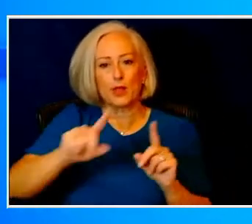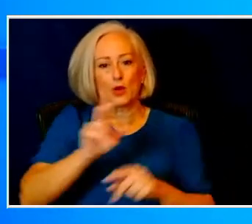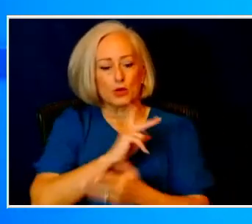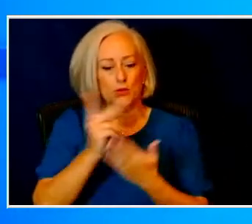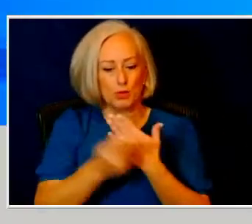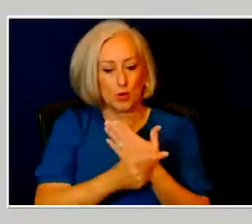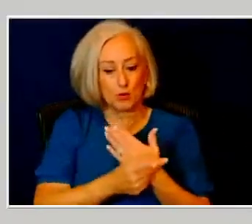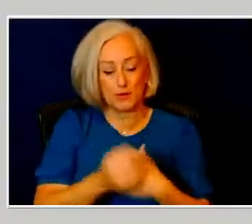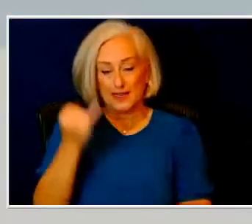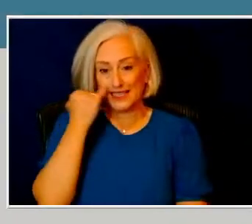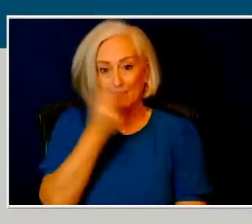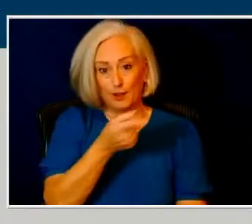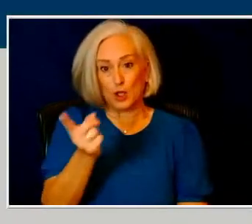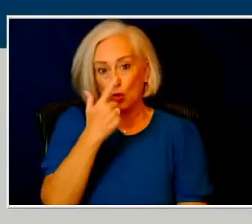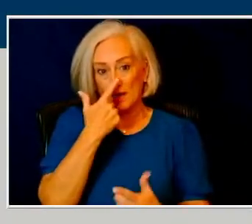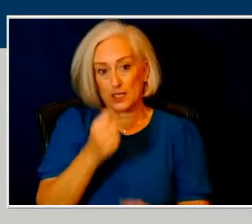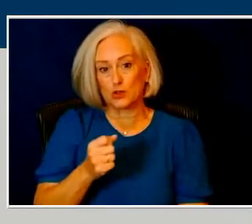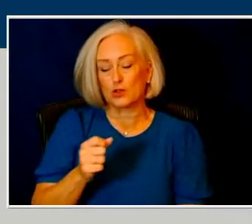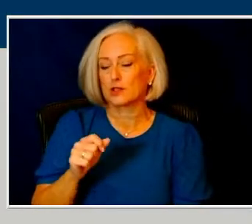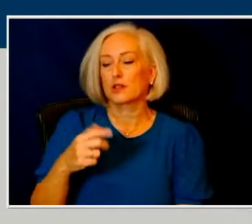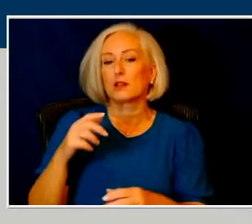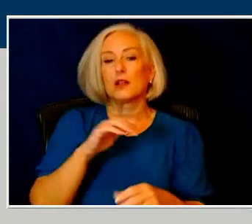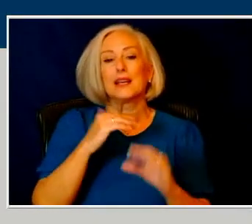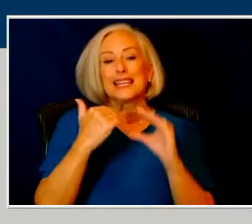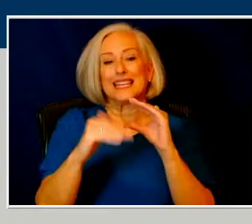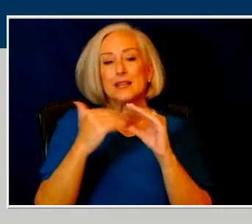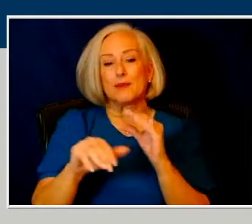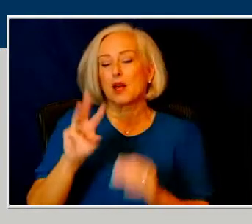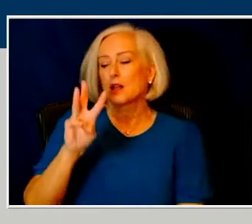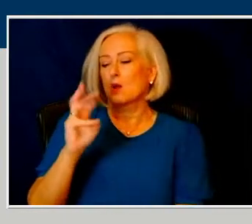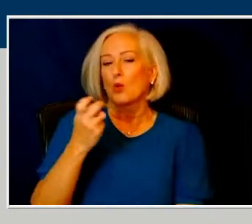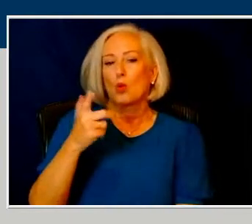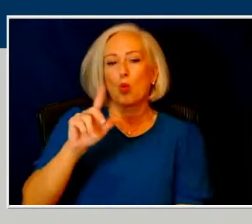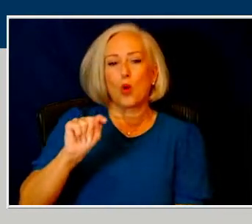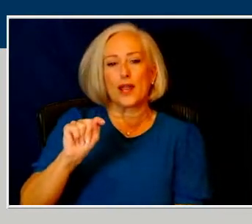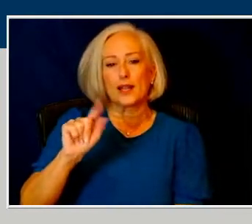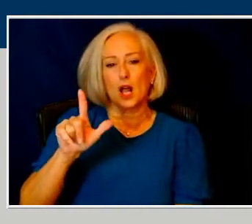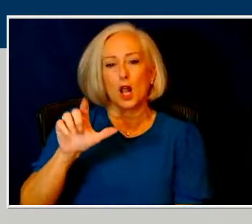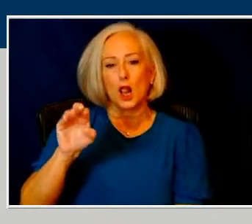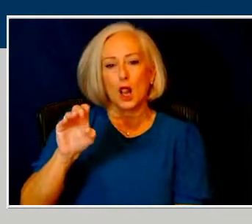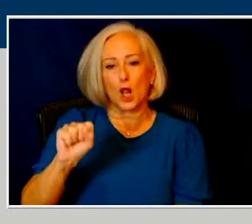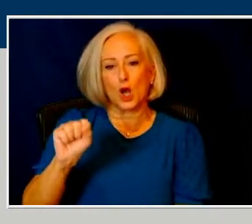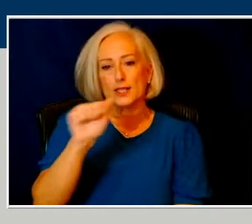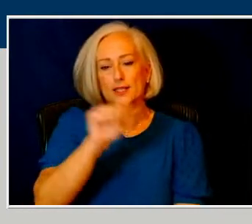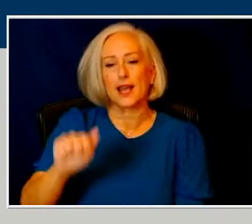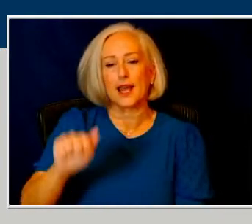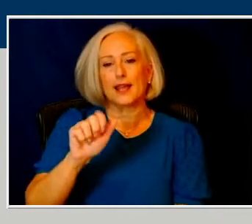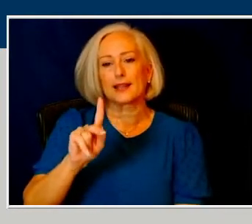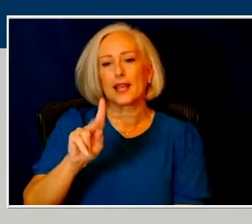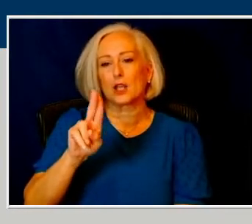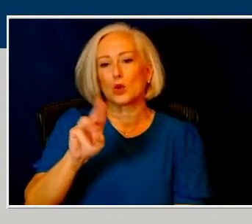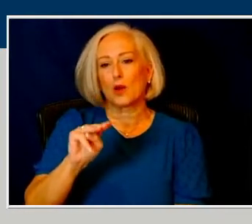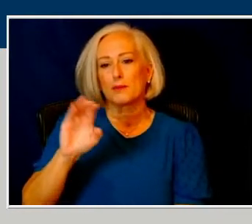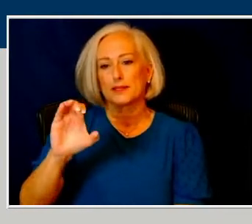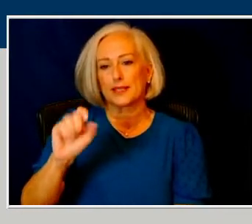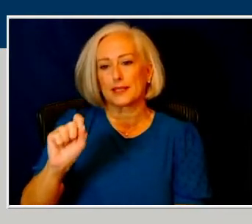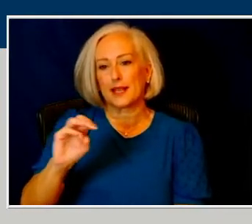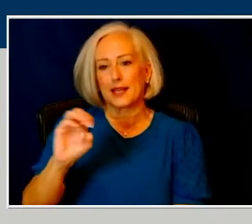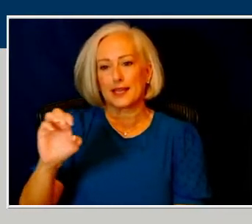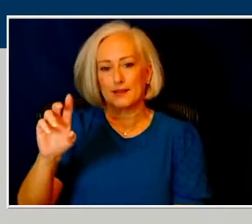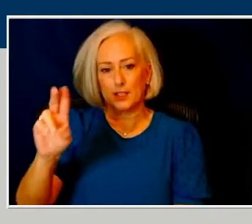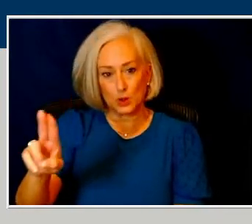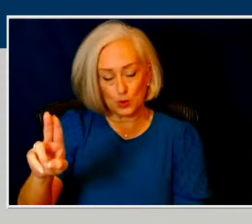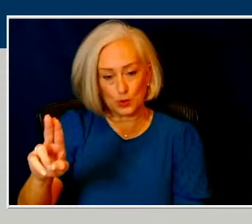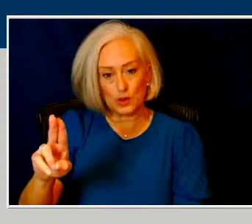email, it's weightloss@KUMC. That can get people connected. And then from there, we have different patient navigators that can